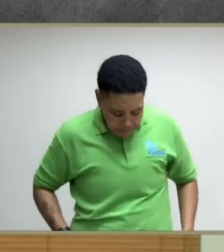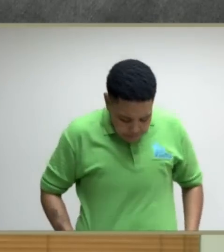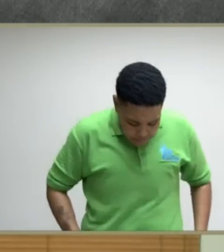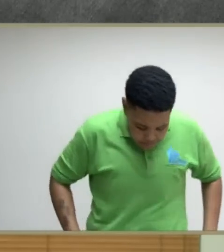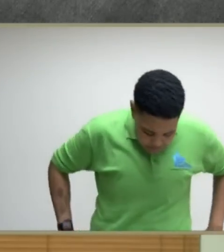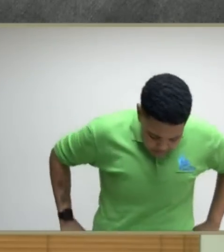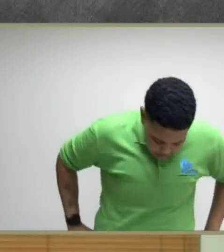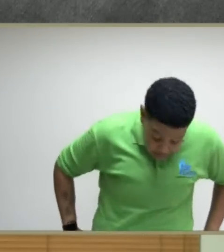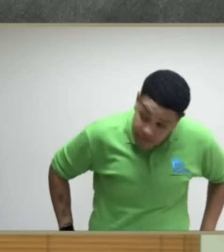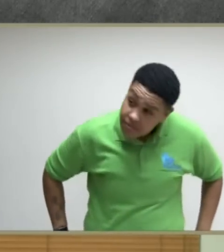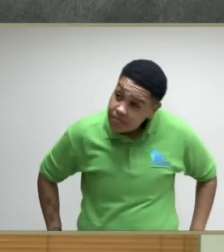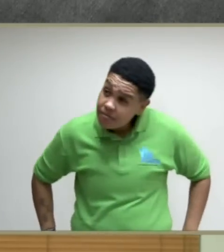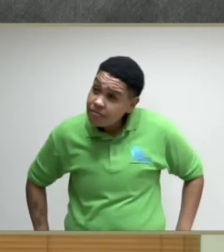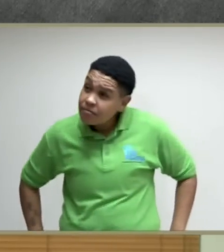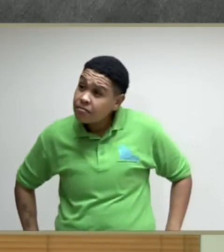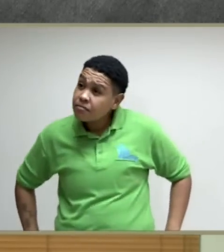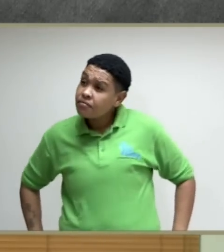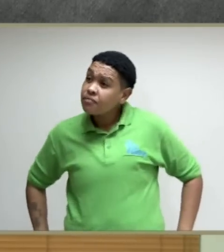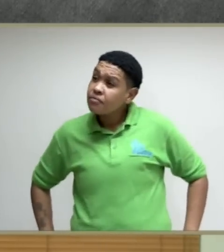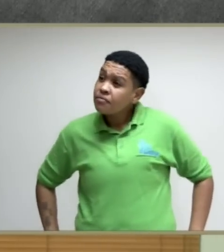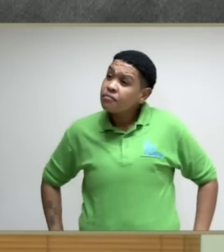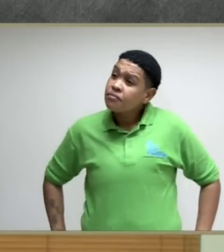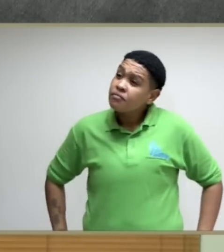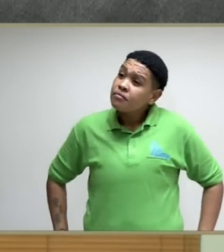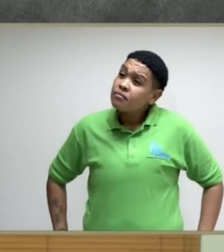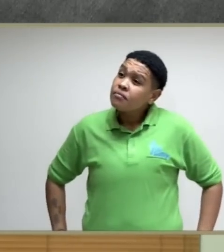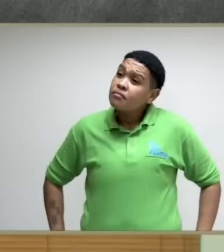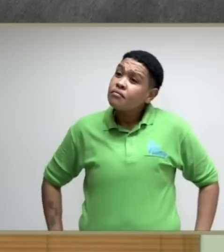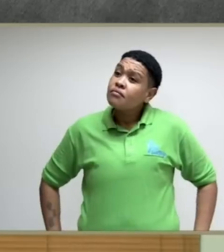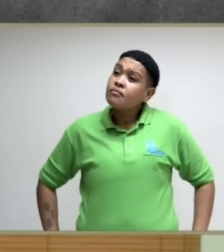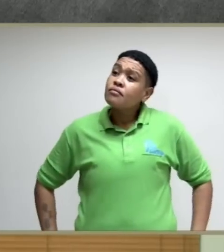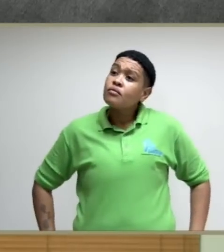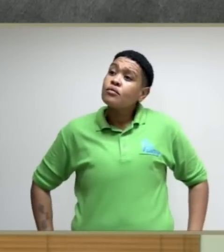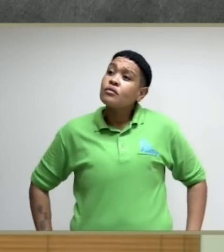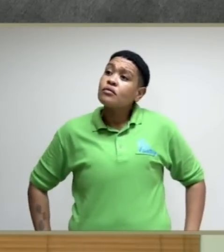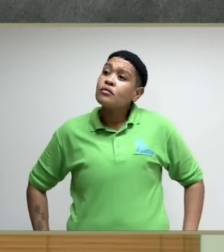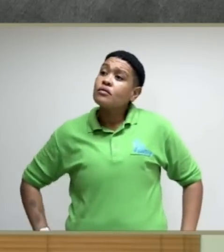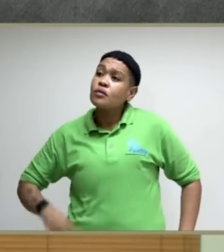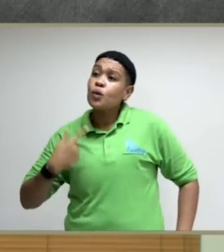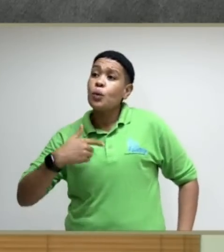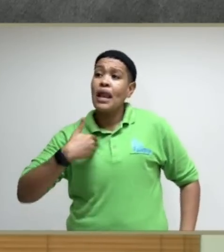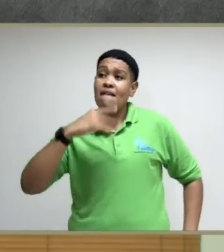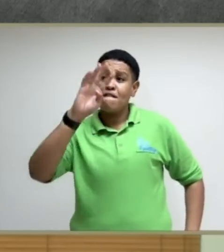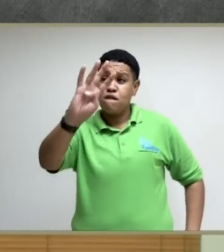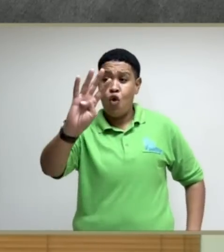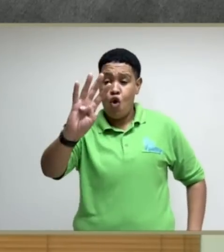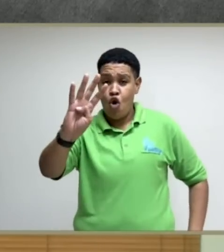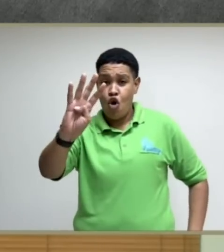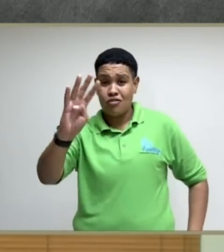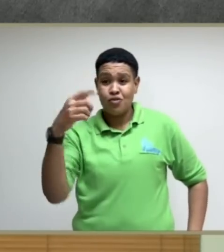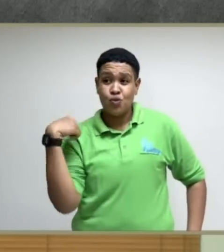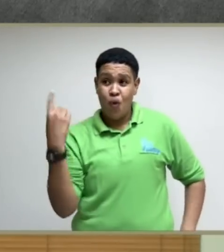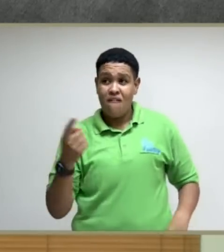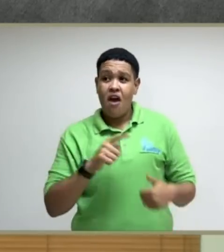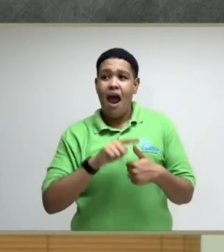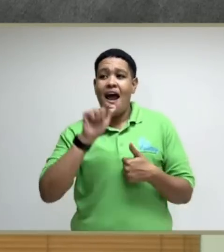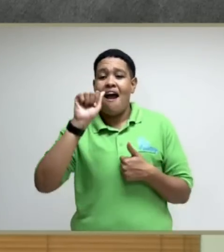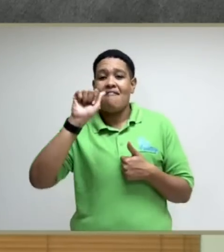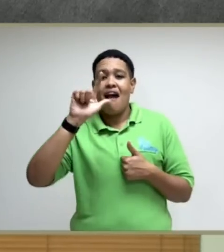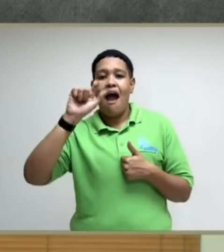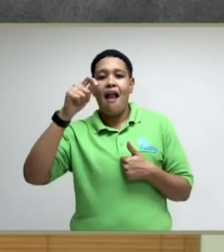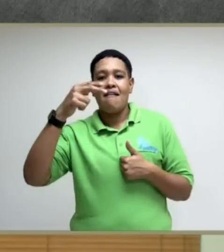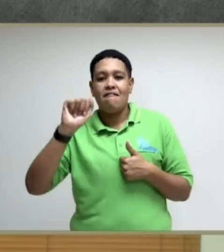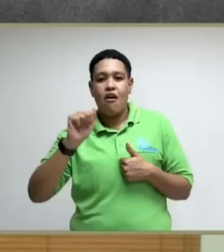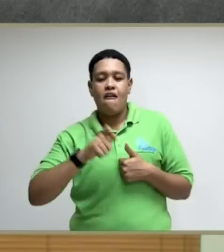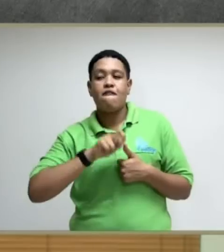Just a reminder that we've had 4 variants of concern. The Alpha variant was the variant from the UK, which was